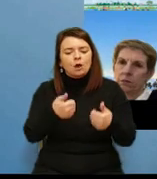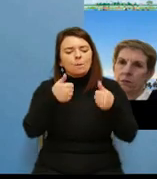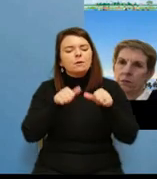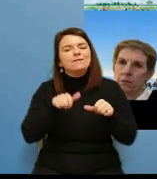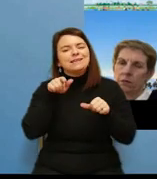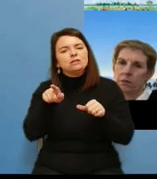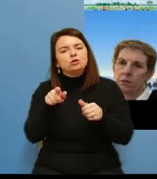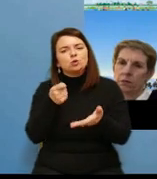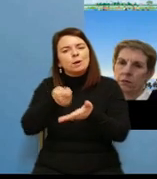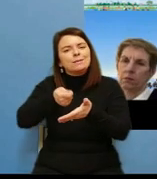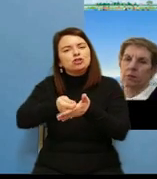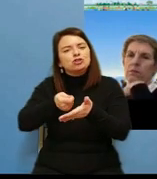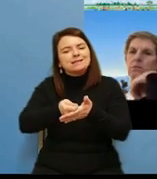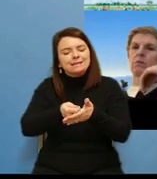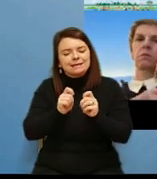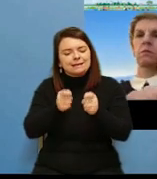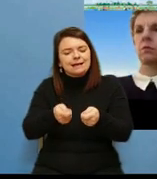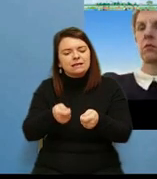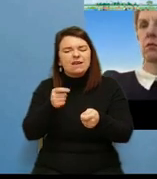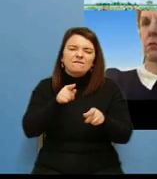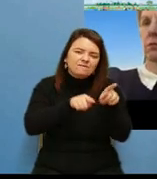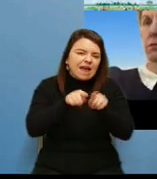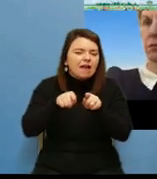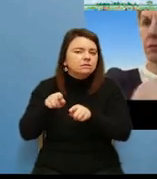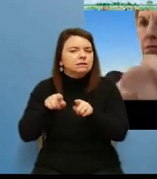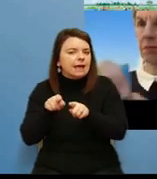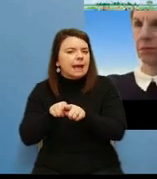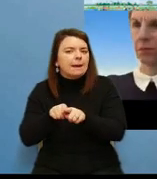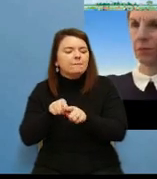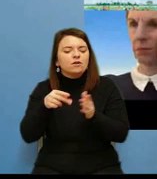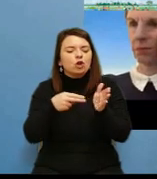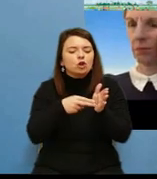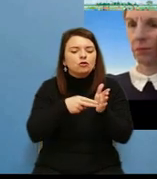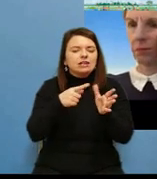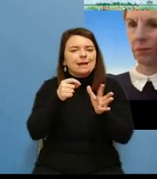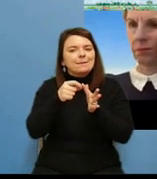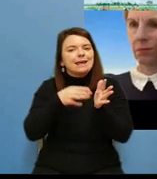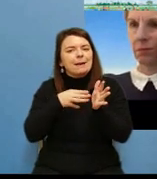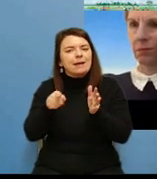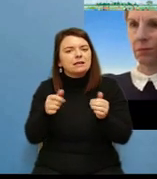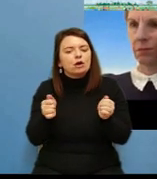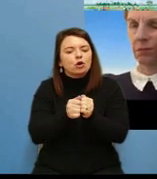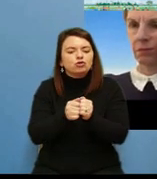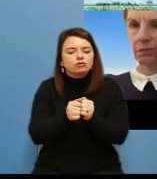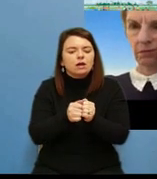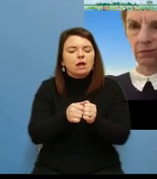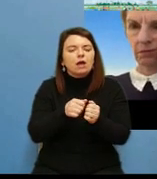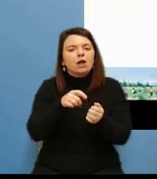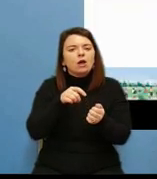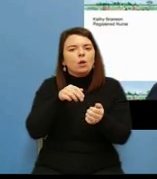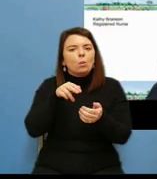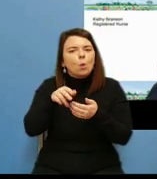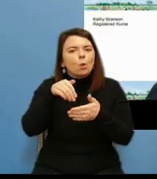budget. Moving into delegated co-commissioning, the same favourable variances are showing here in terms of the